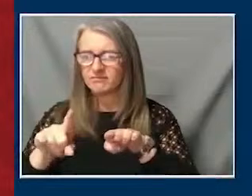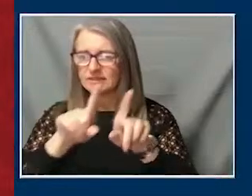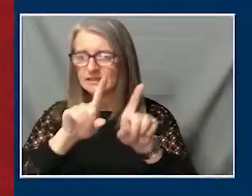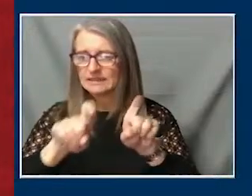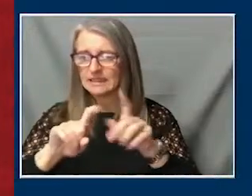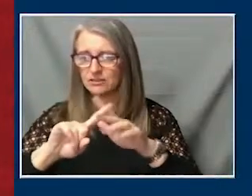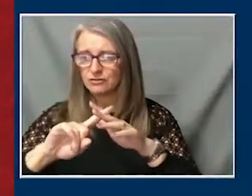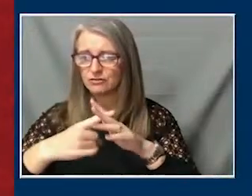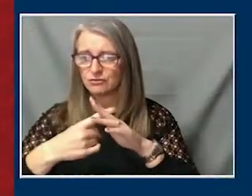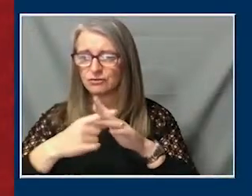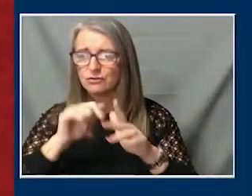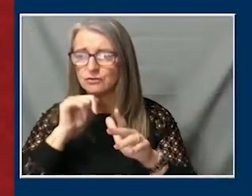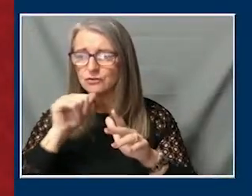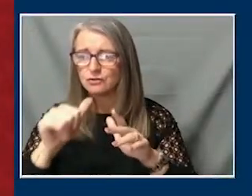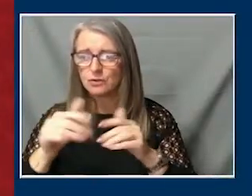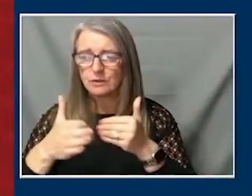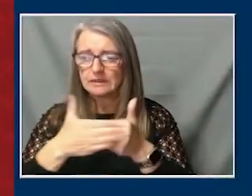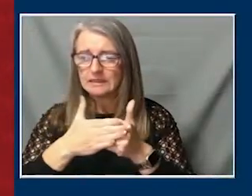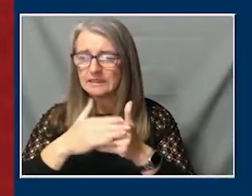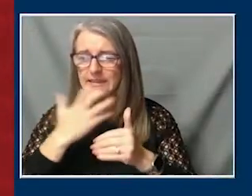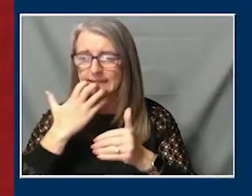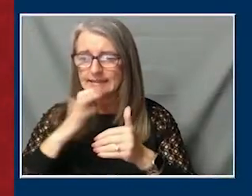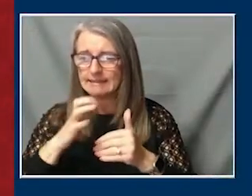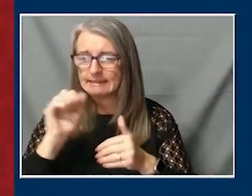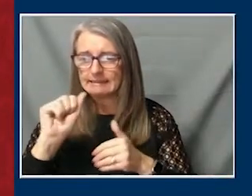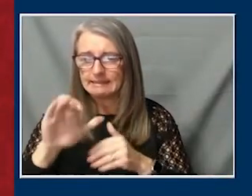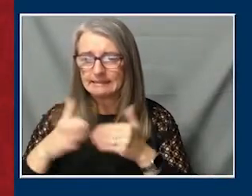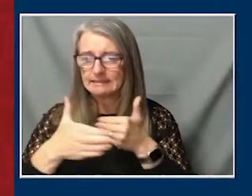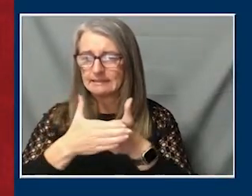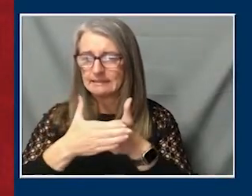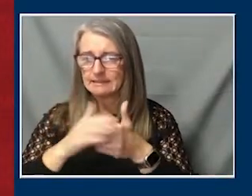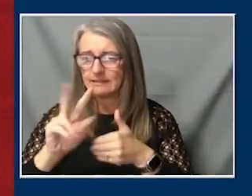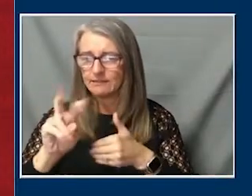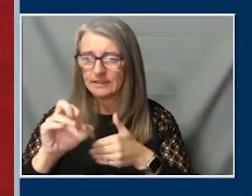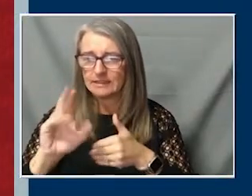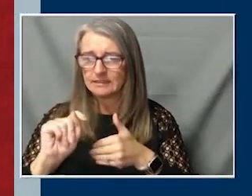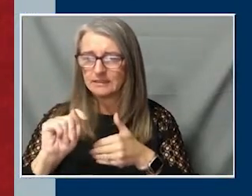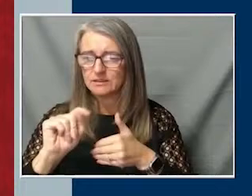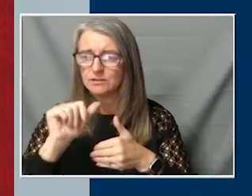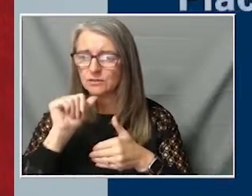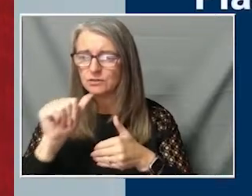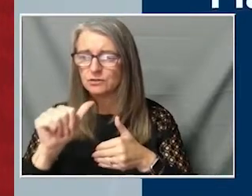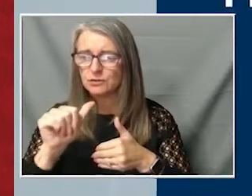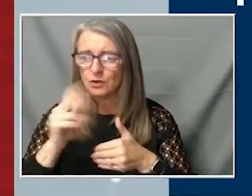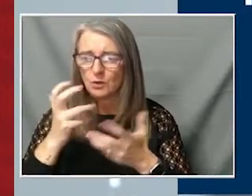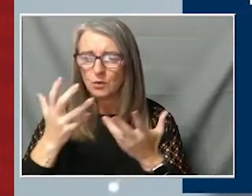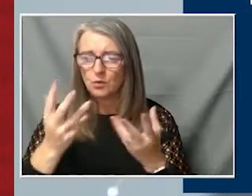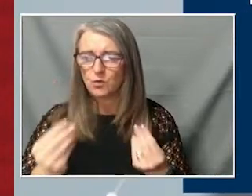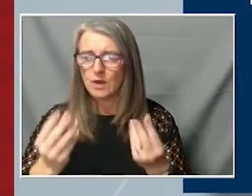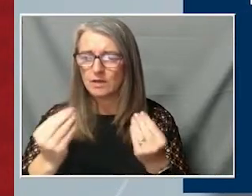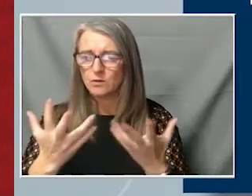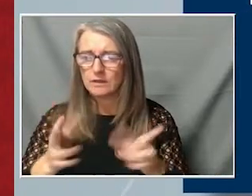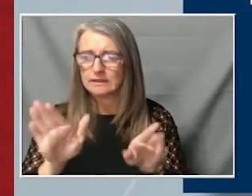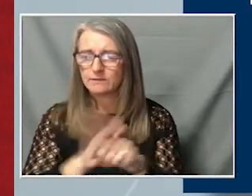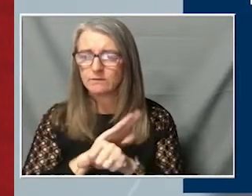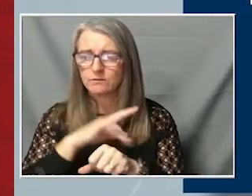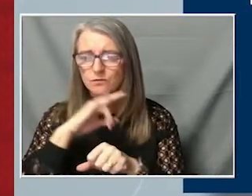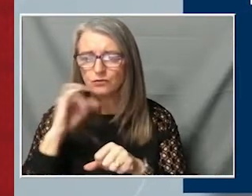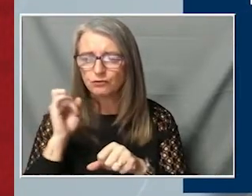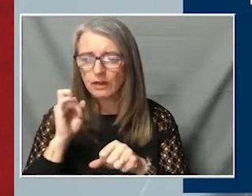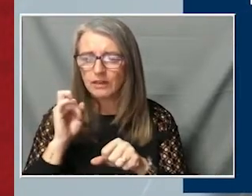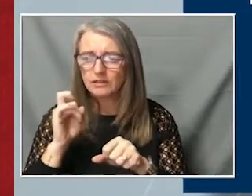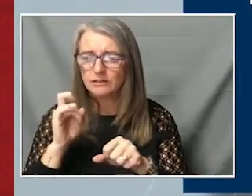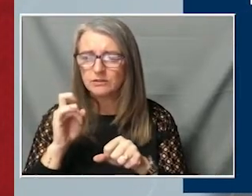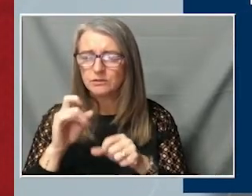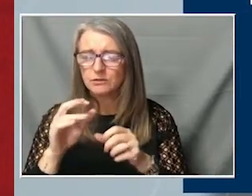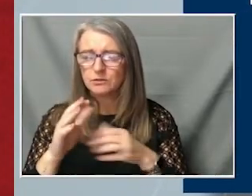begun. Don't place it near any heating or air conditioning vents, and don't place it where it will get wet. You want it dry. You want rooms with